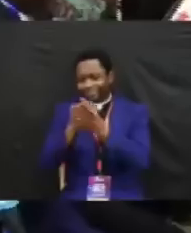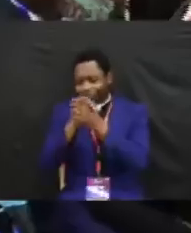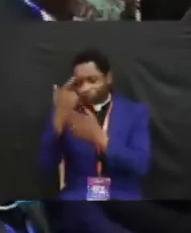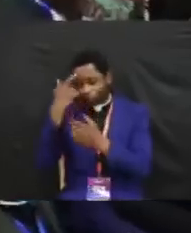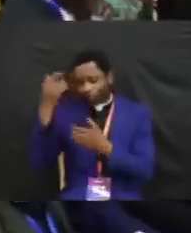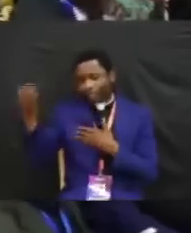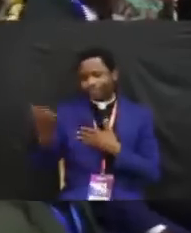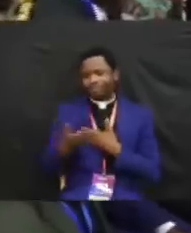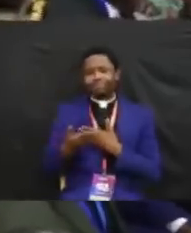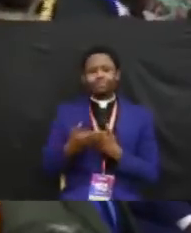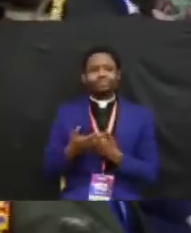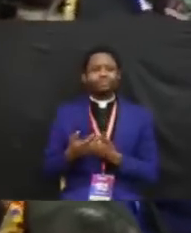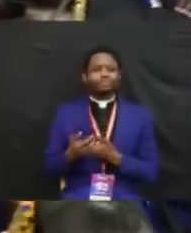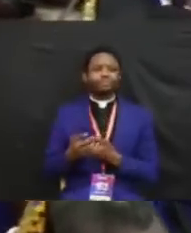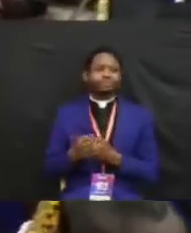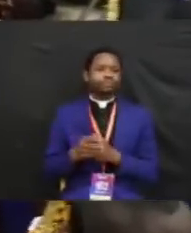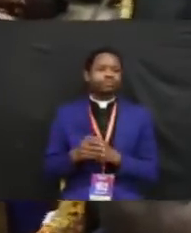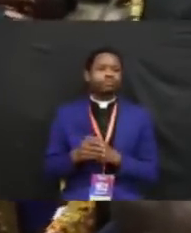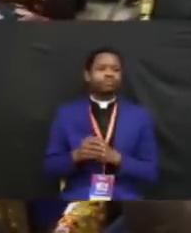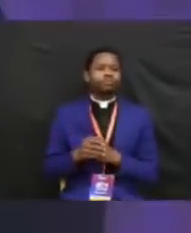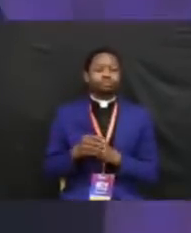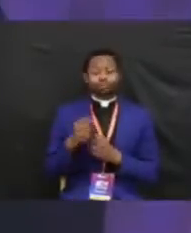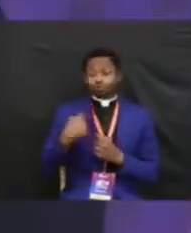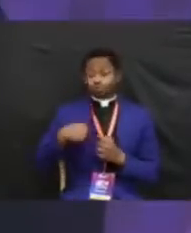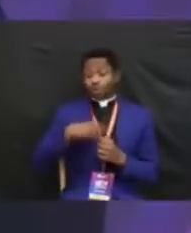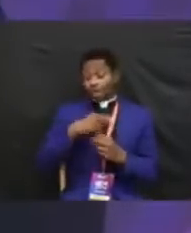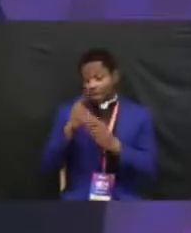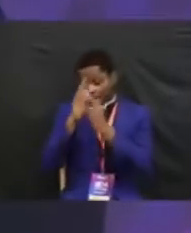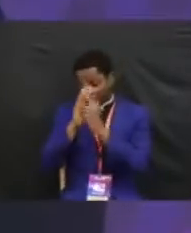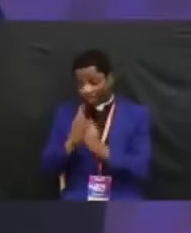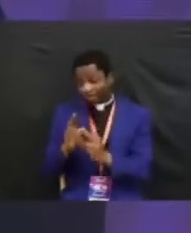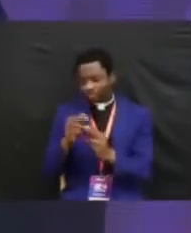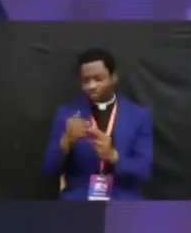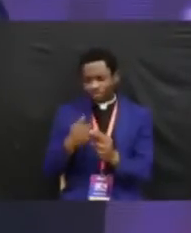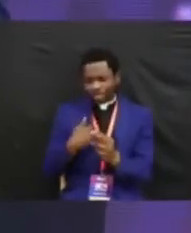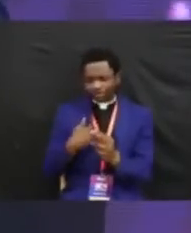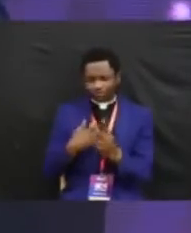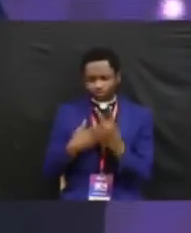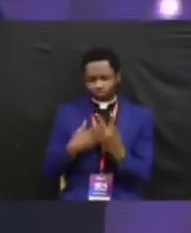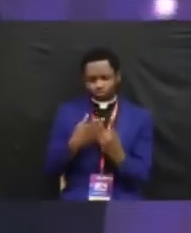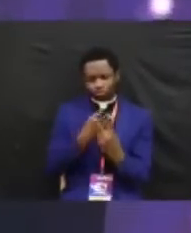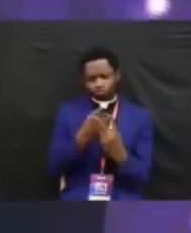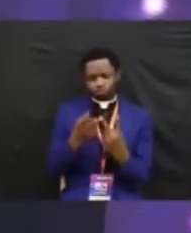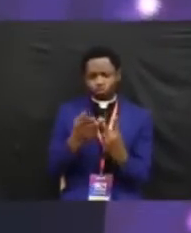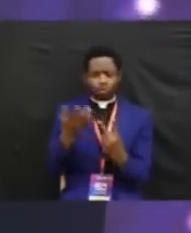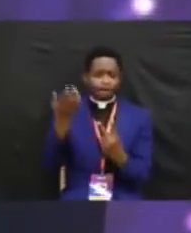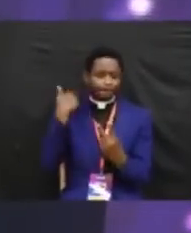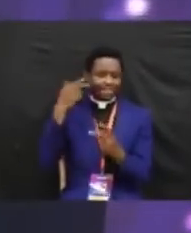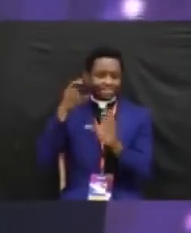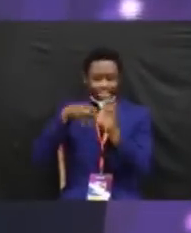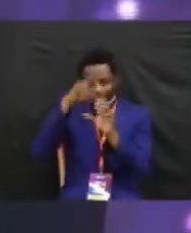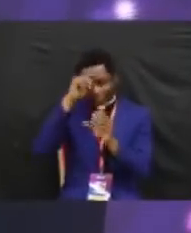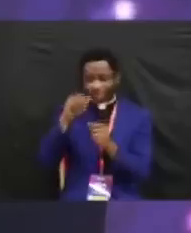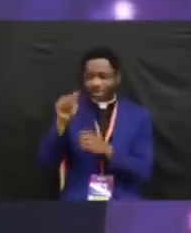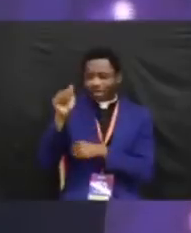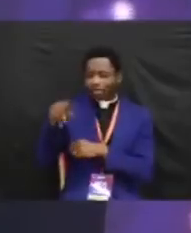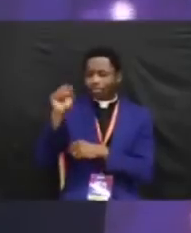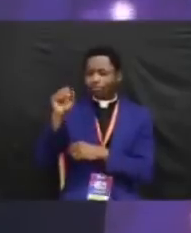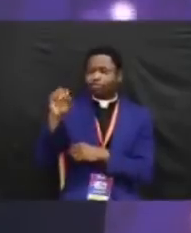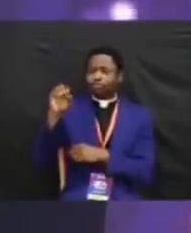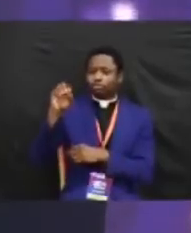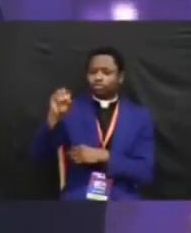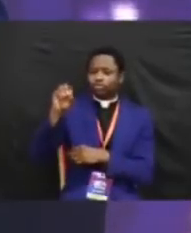us today. We are honored to have our two past chairman Apostle Professor Pokina